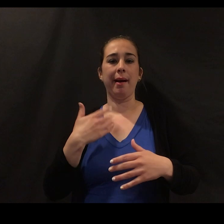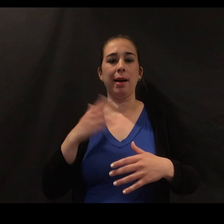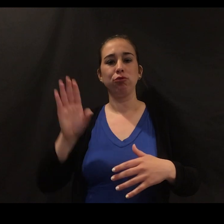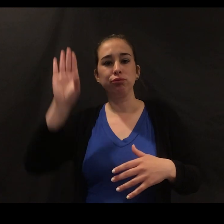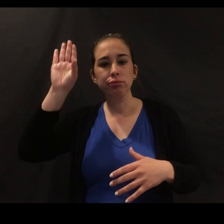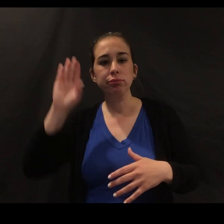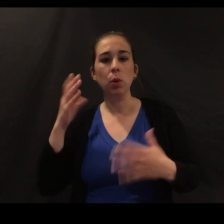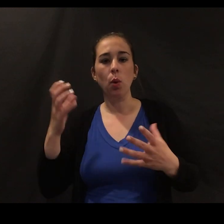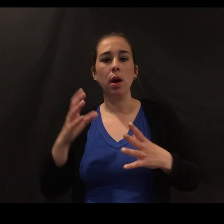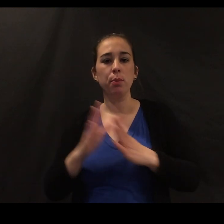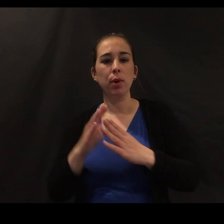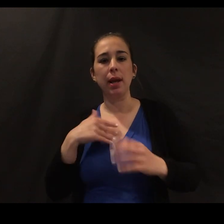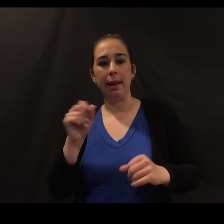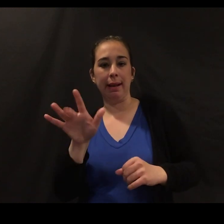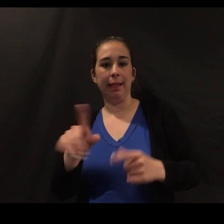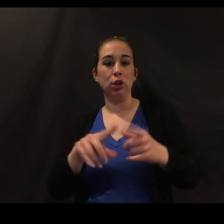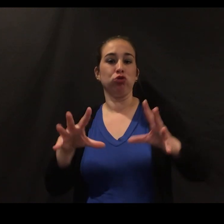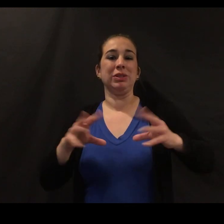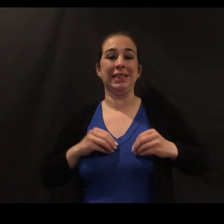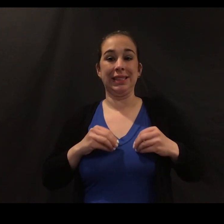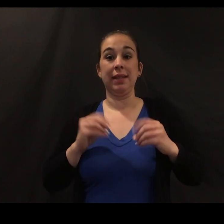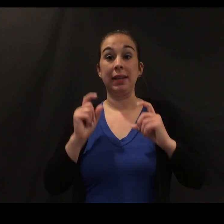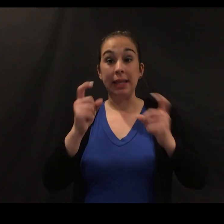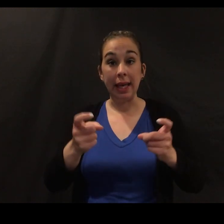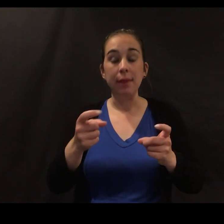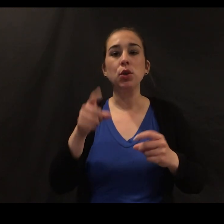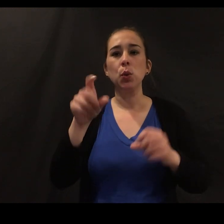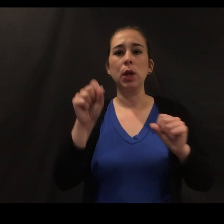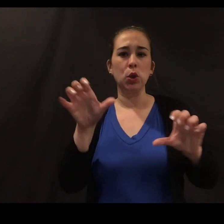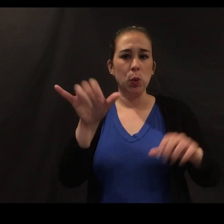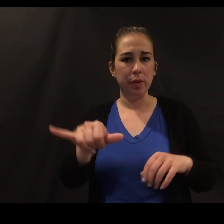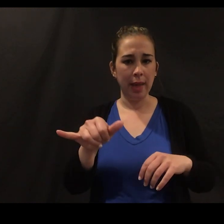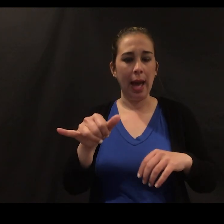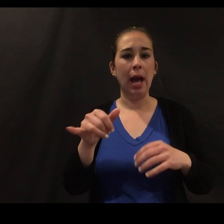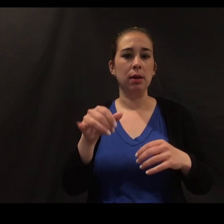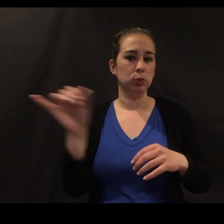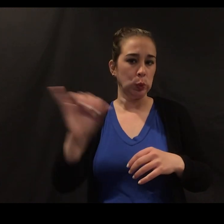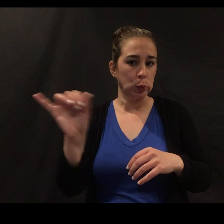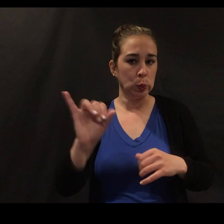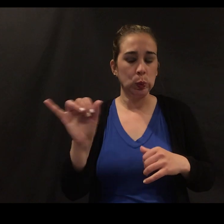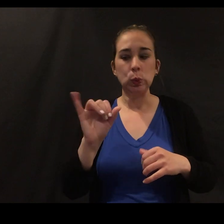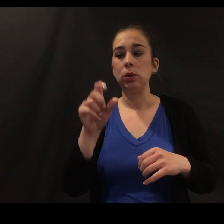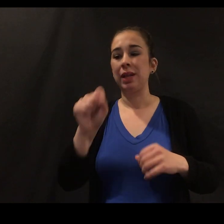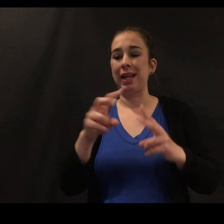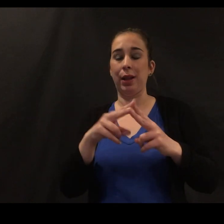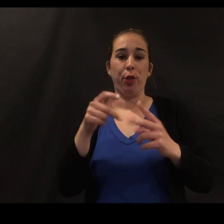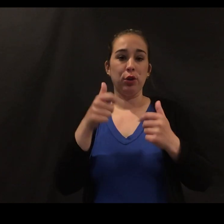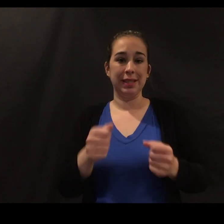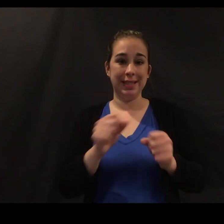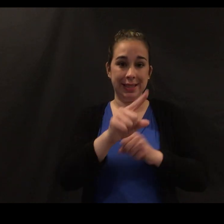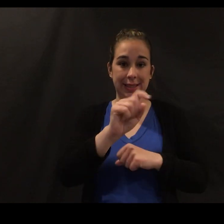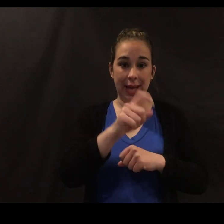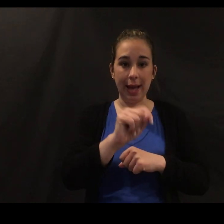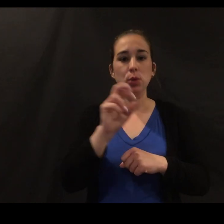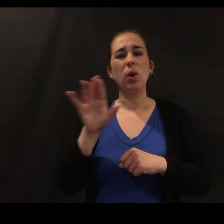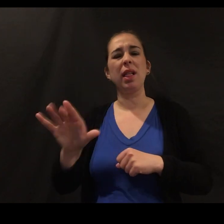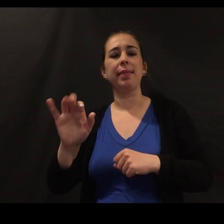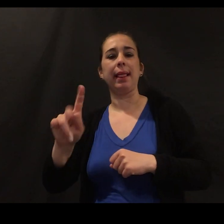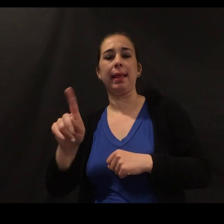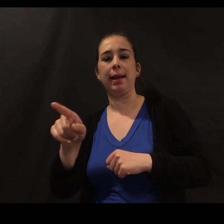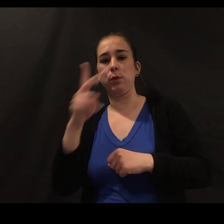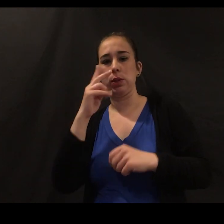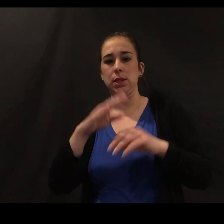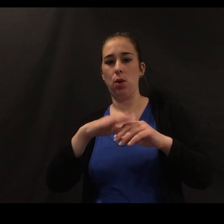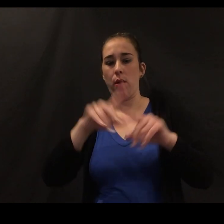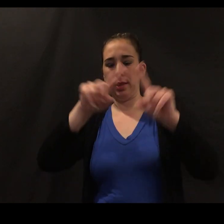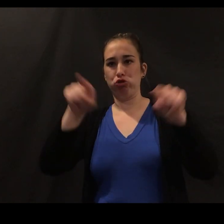to receive the gift. And this is, you can get the gift that way as well, either by texting or by clicking on your link that the chat host is providing.